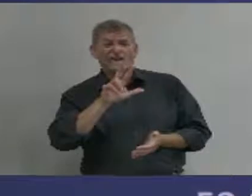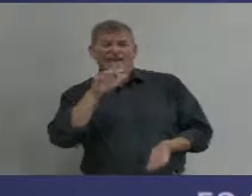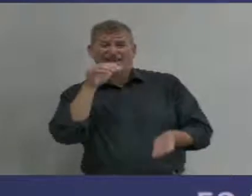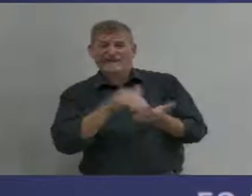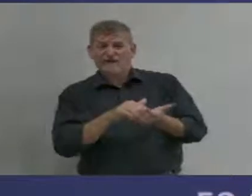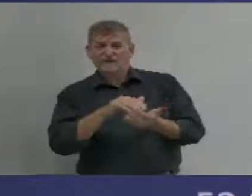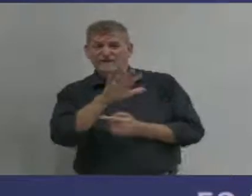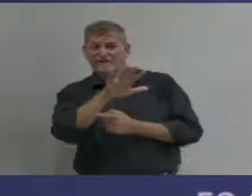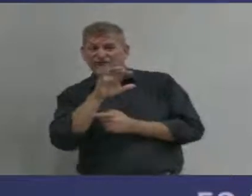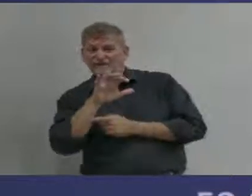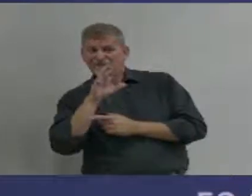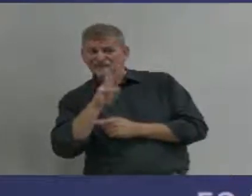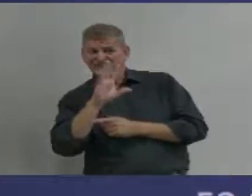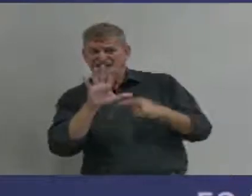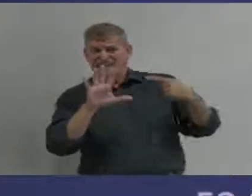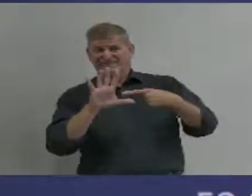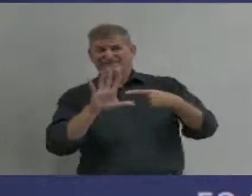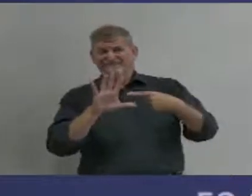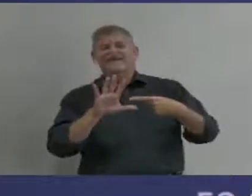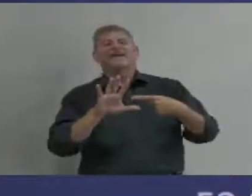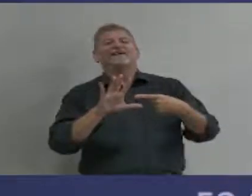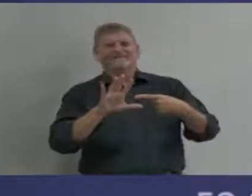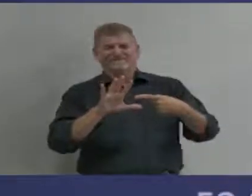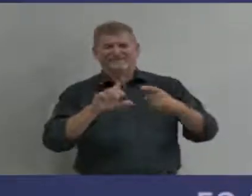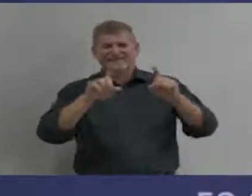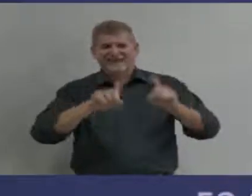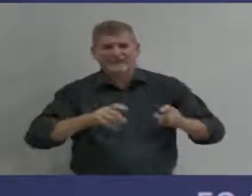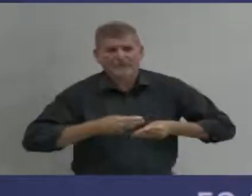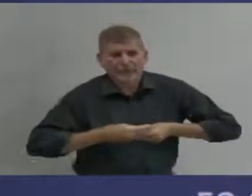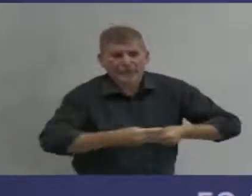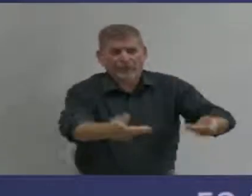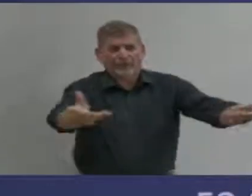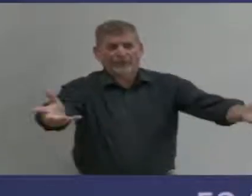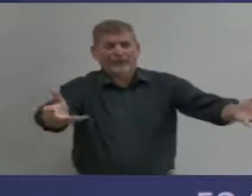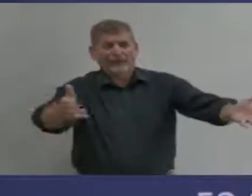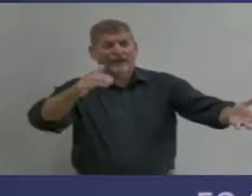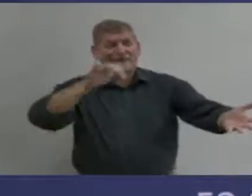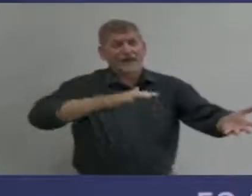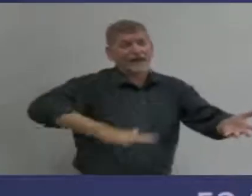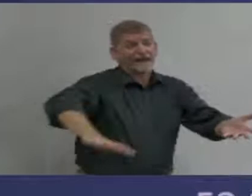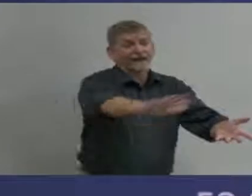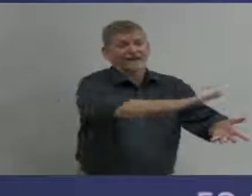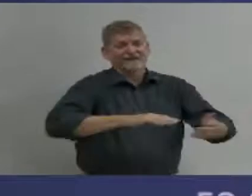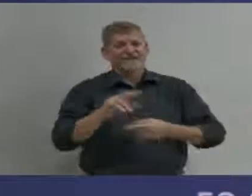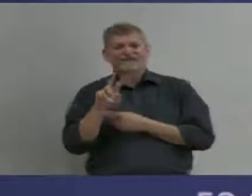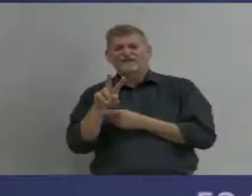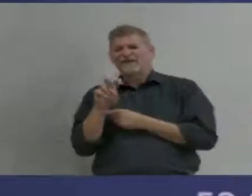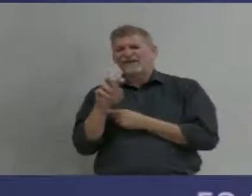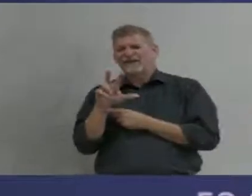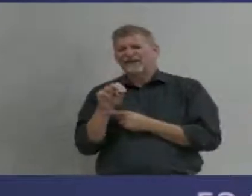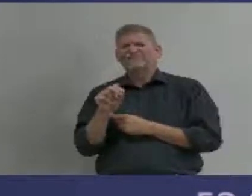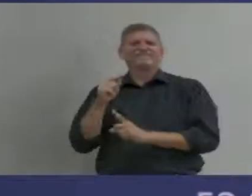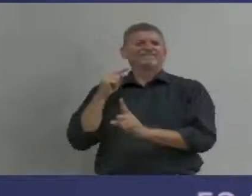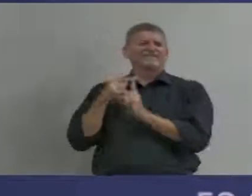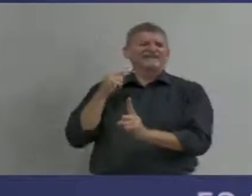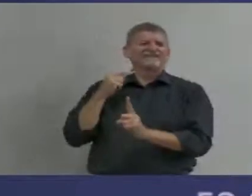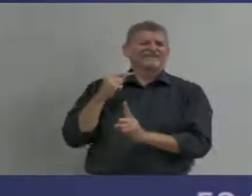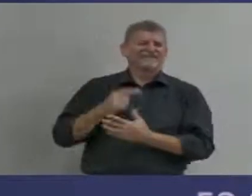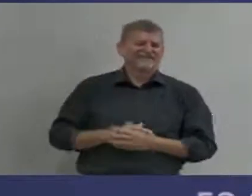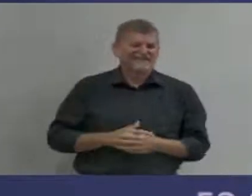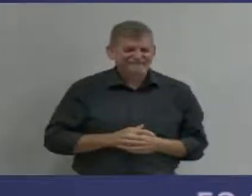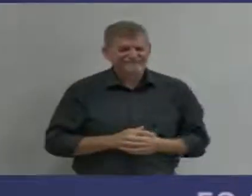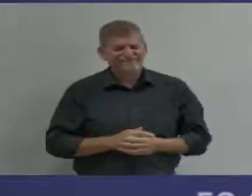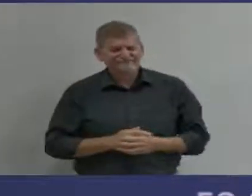individuals tested, and with 230 positive tests in the last 7 days, that calculates out to